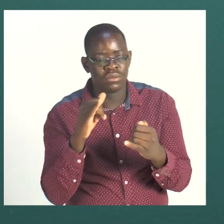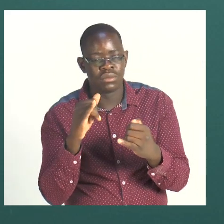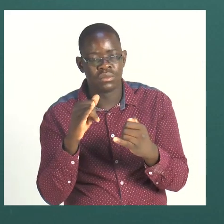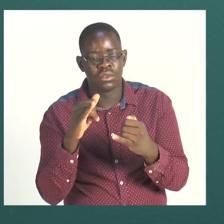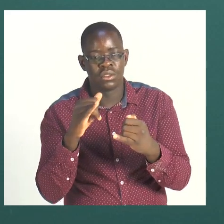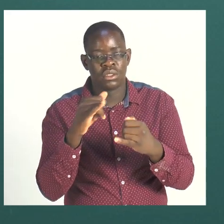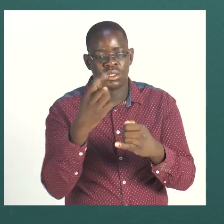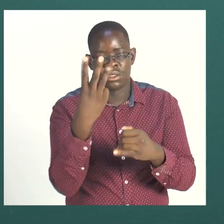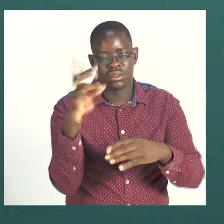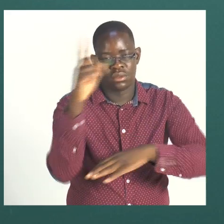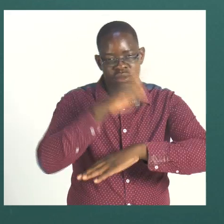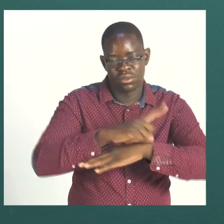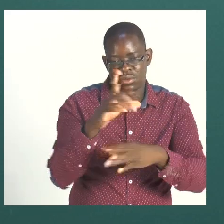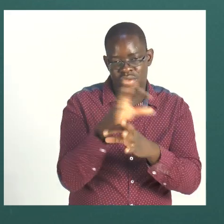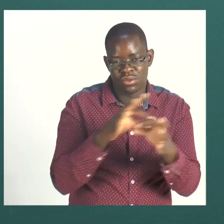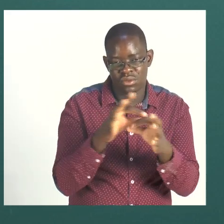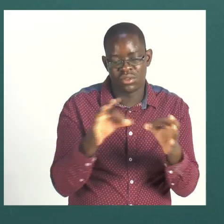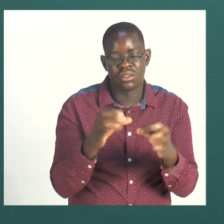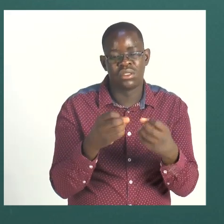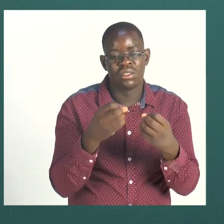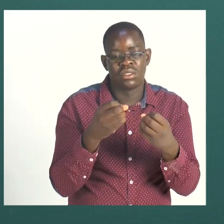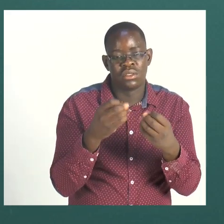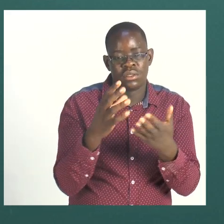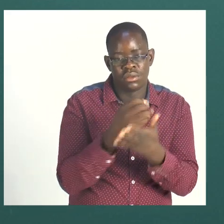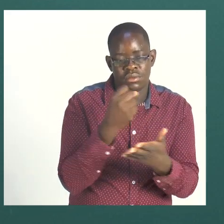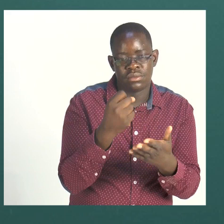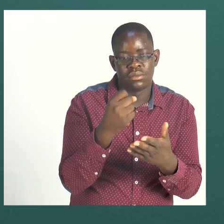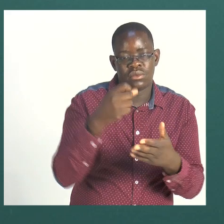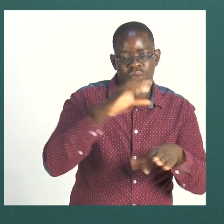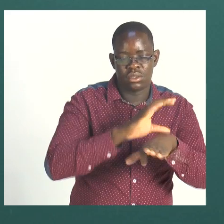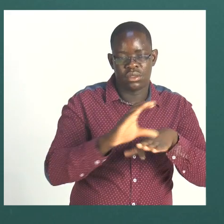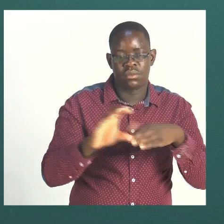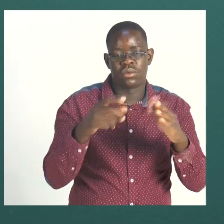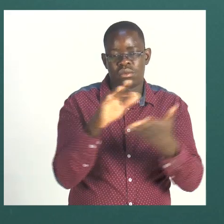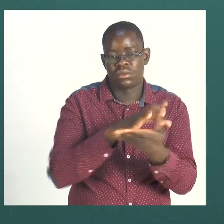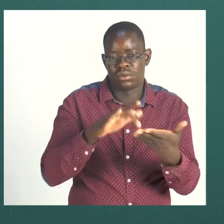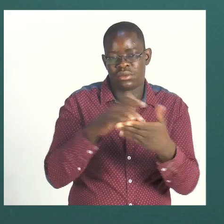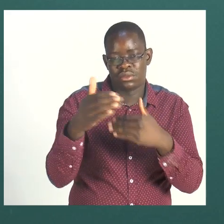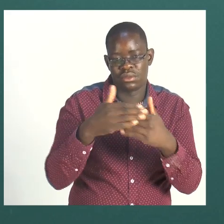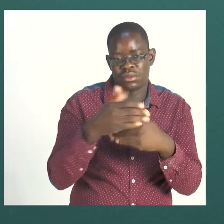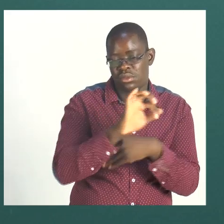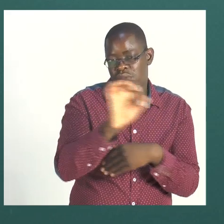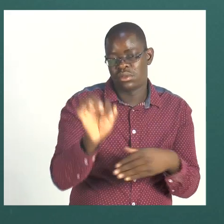3 days, and if you are the winner, we'll call you to collect your prize at the NAMCOL center nearest to you.